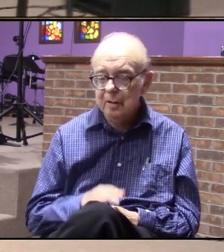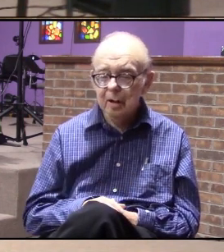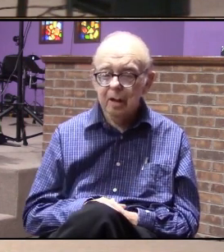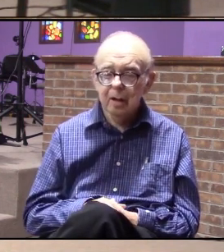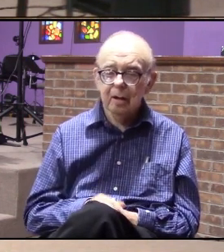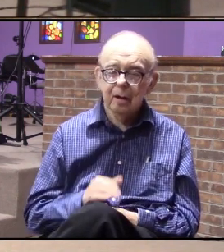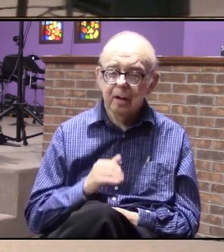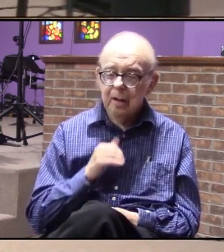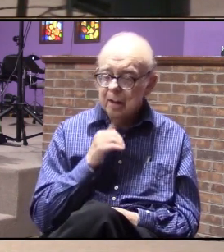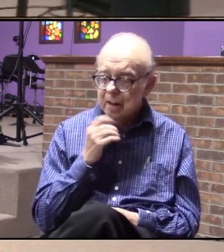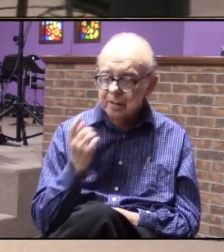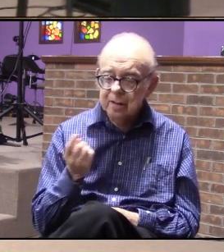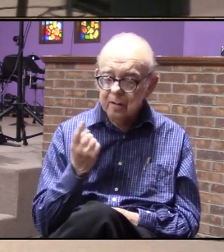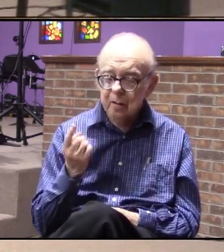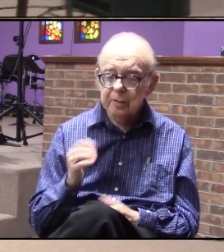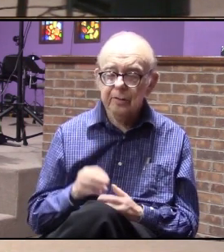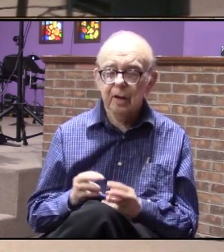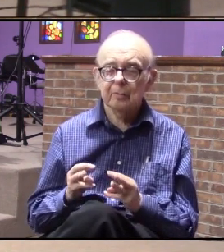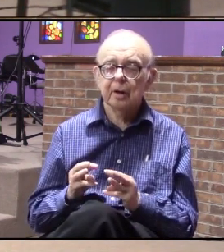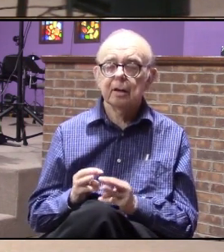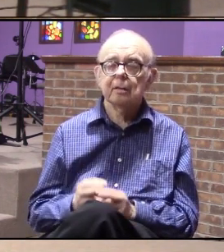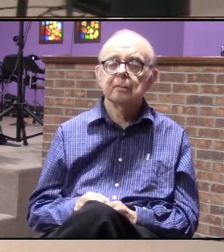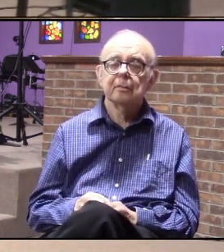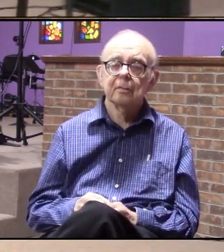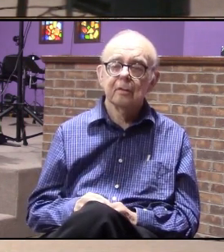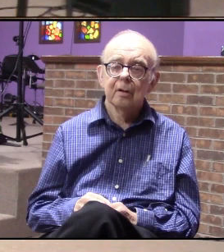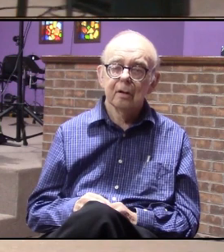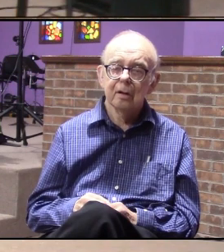It's not always that way.